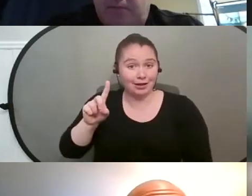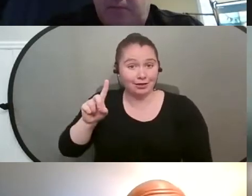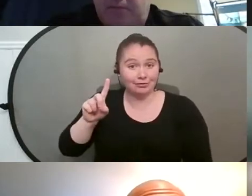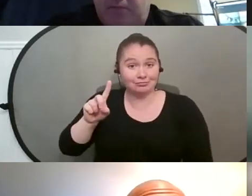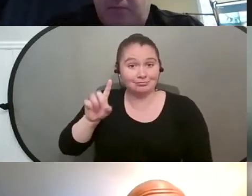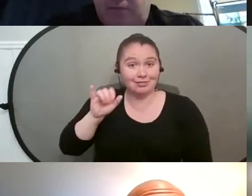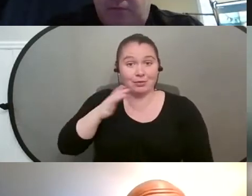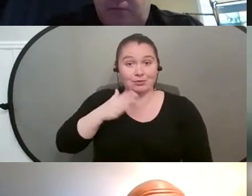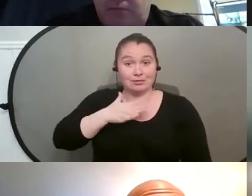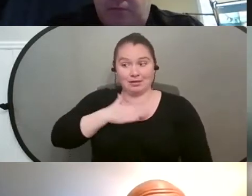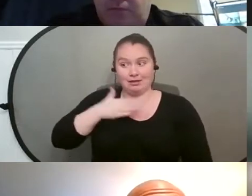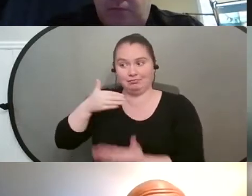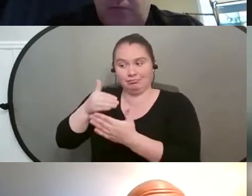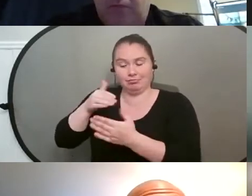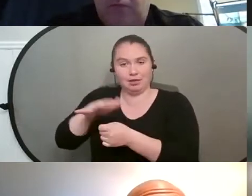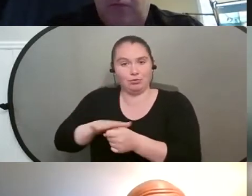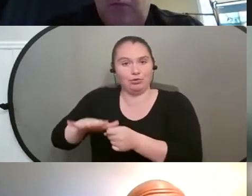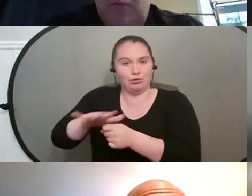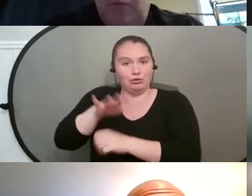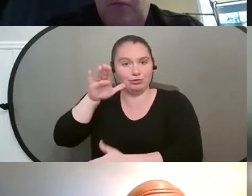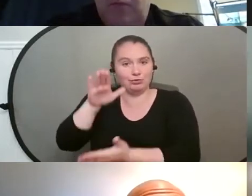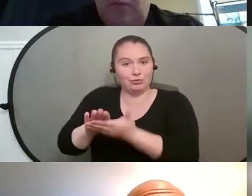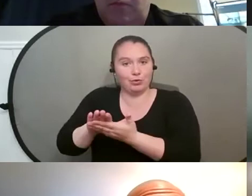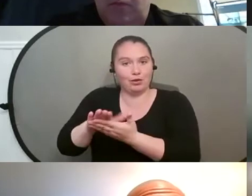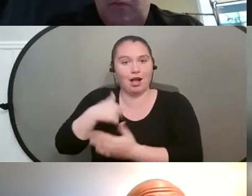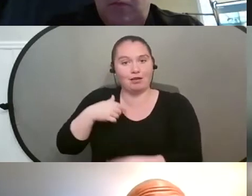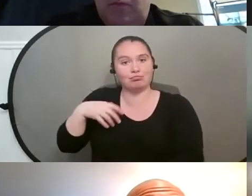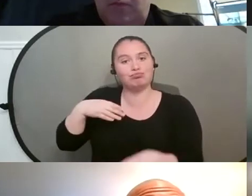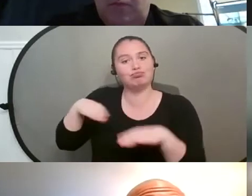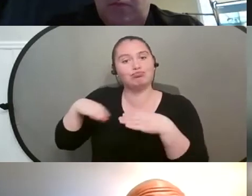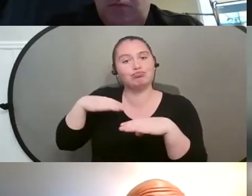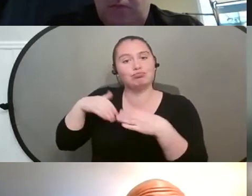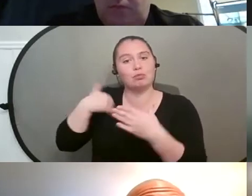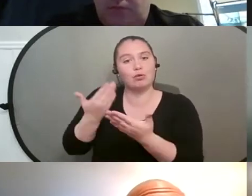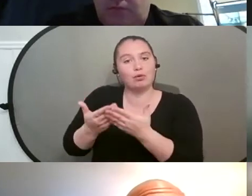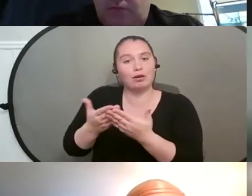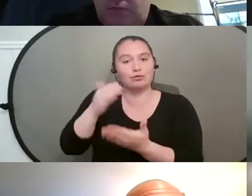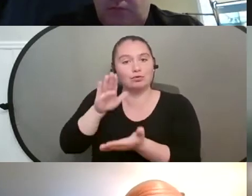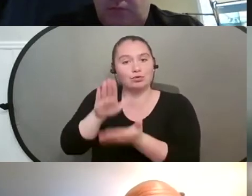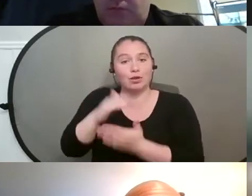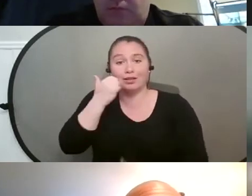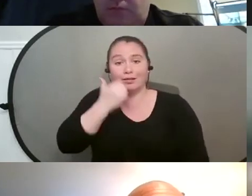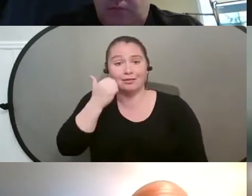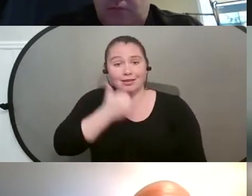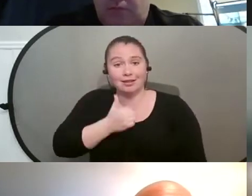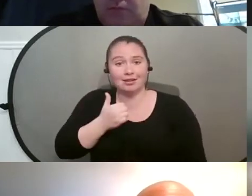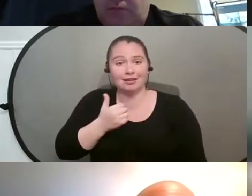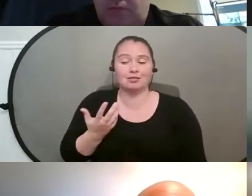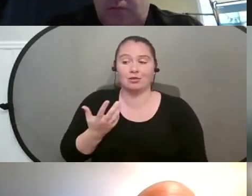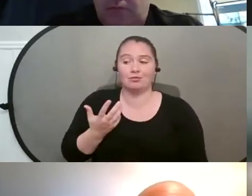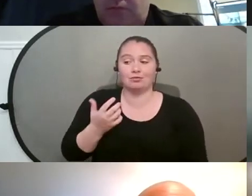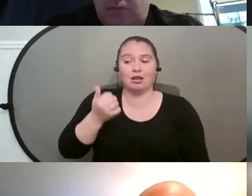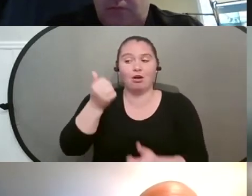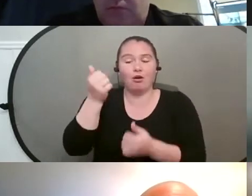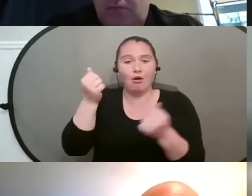neighborhood school, and I walked over there, and every single one of our schools has a